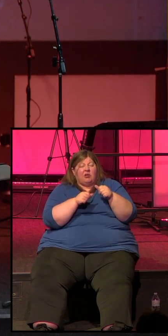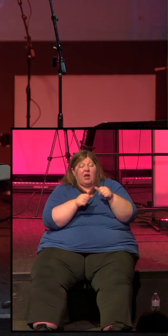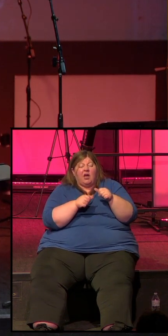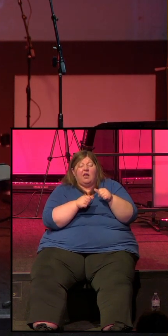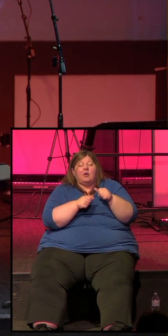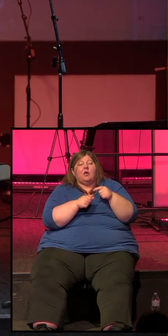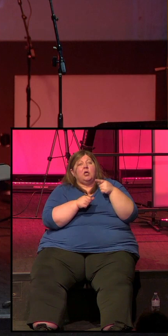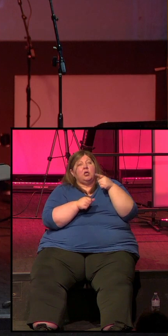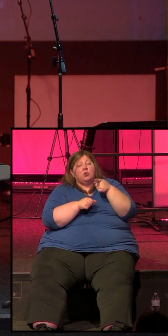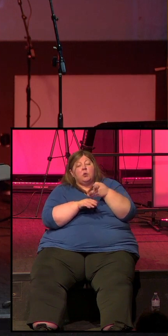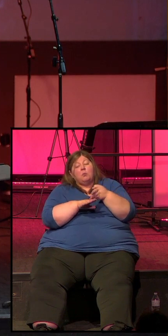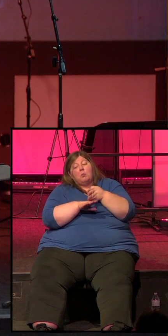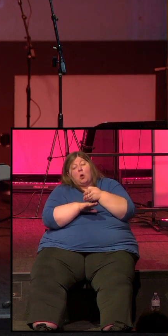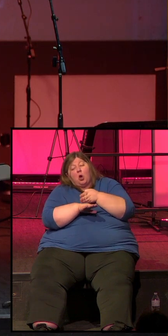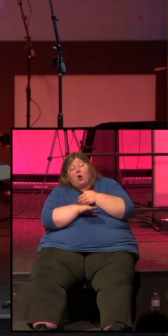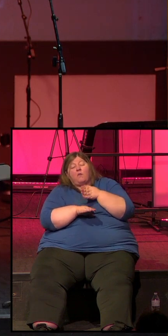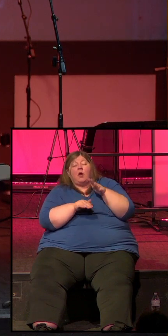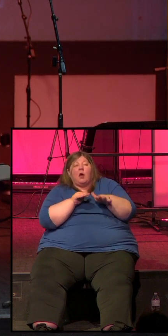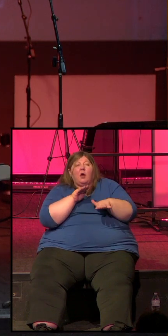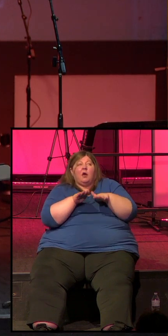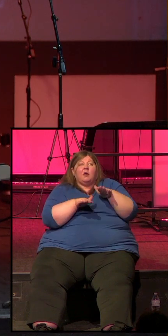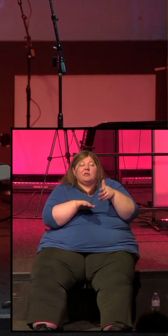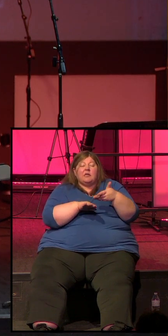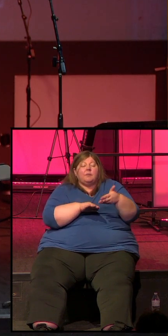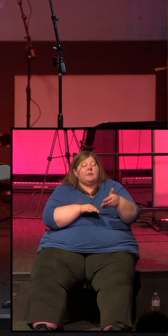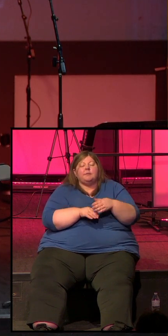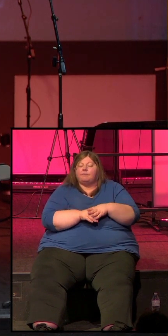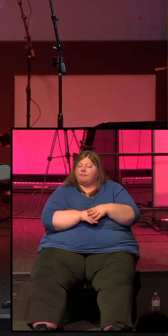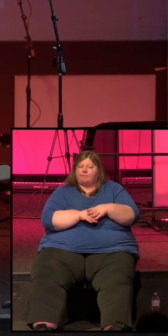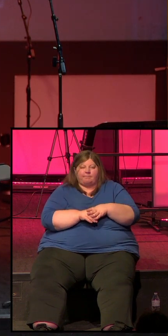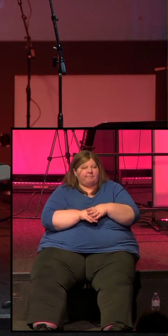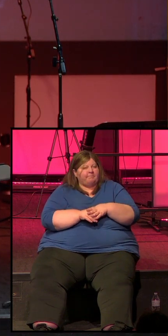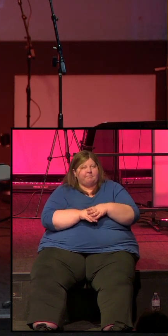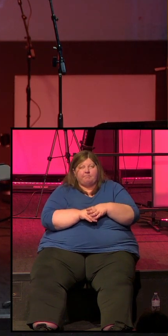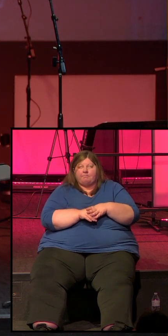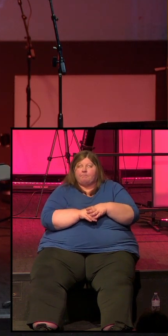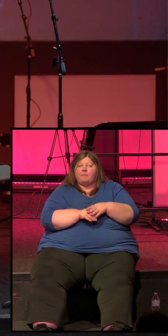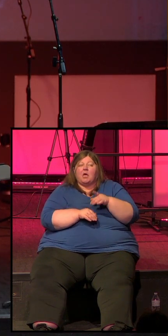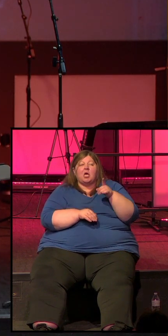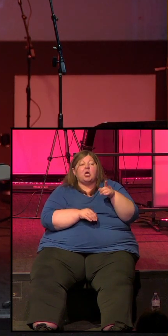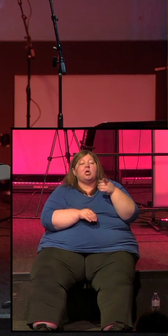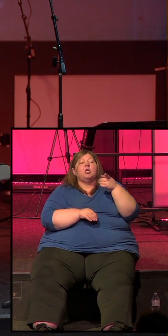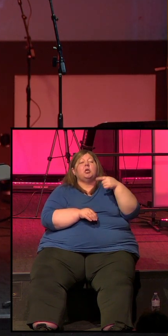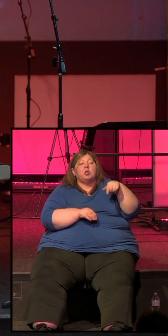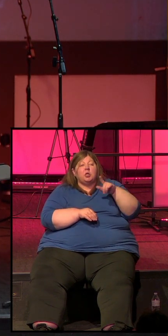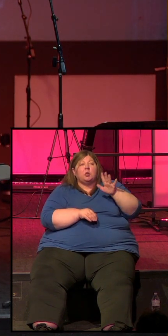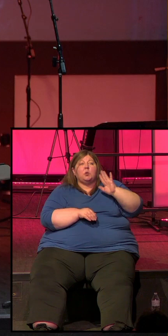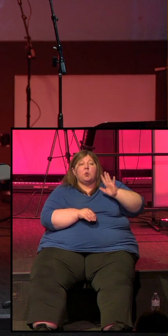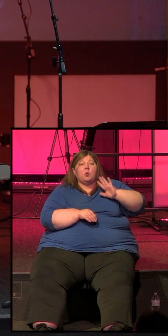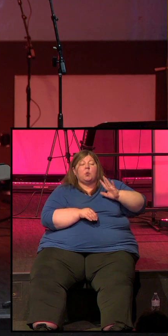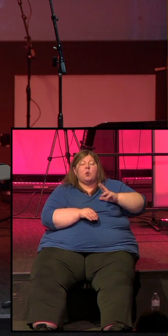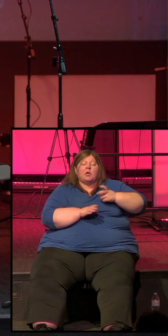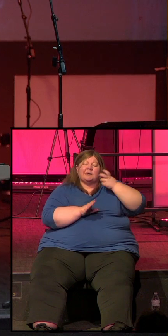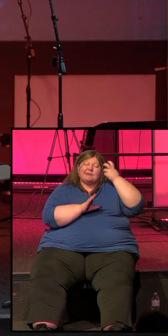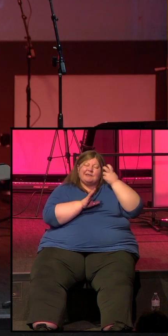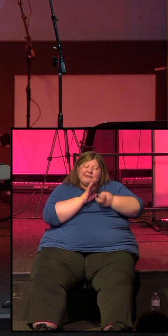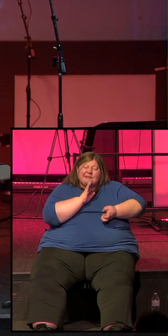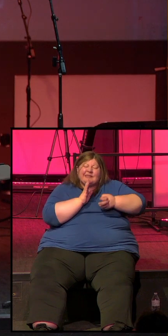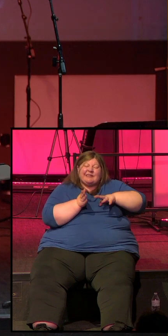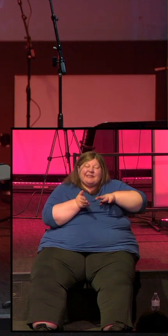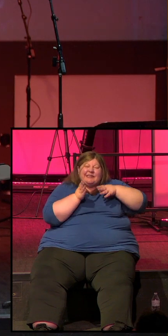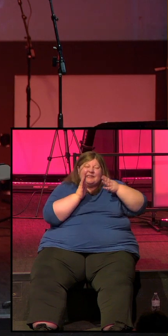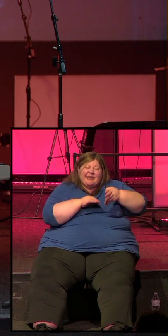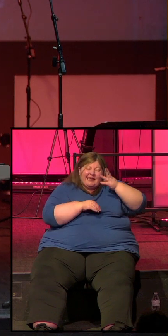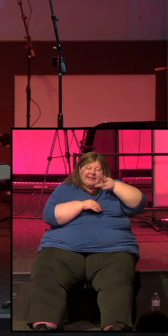as you improve and as you take the first couple steps. What he says is when you were dead in your sins,